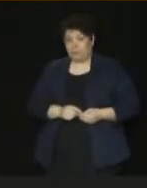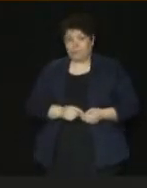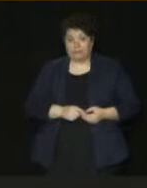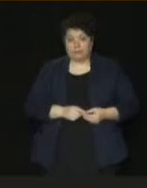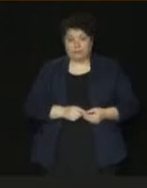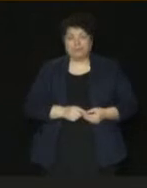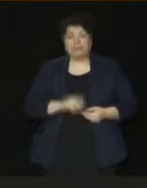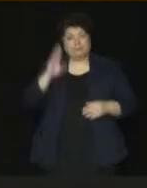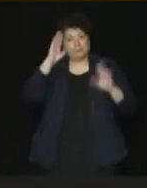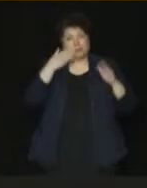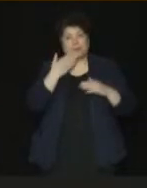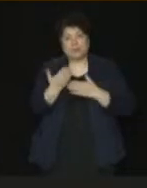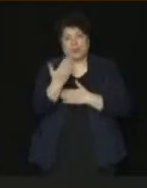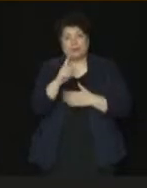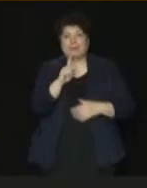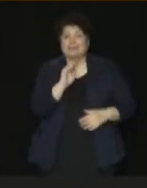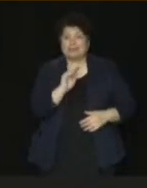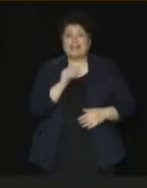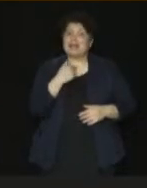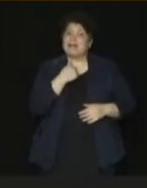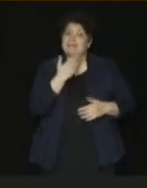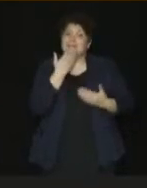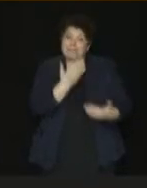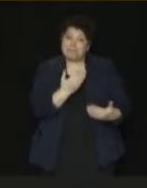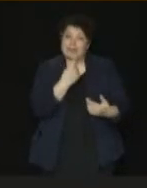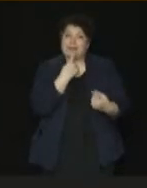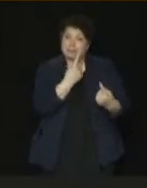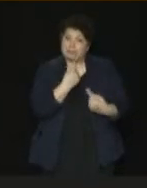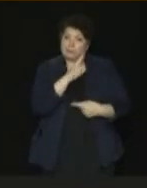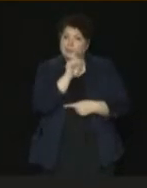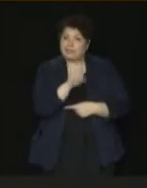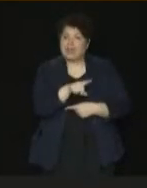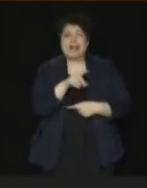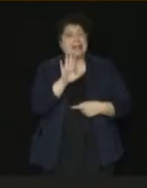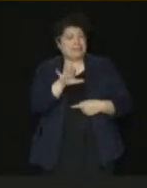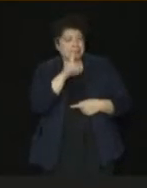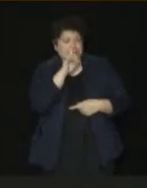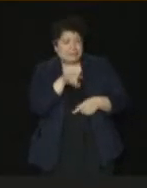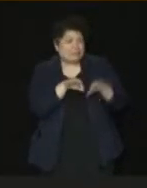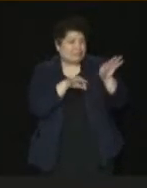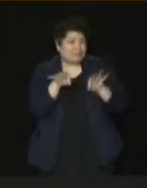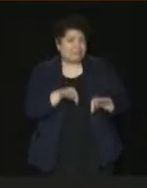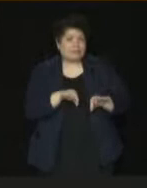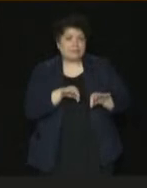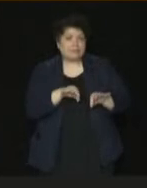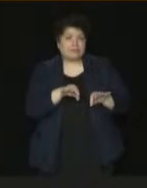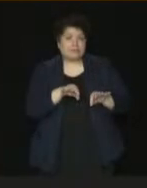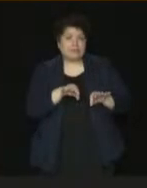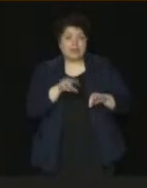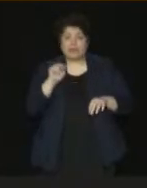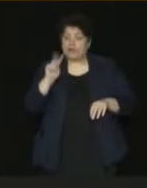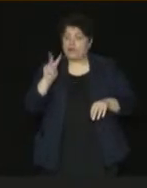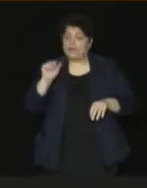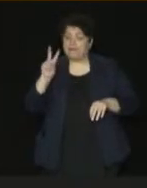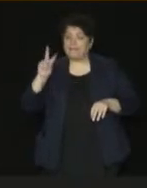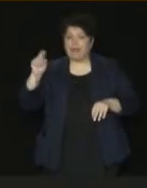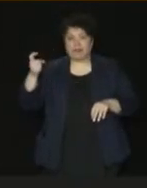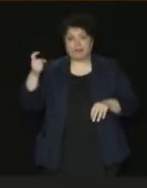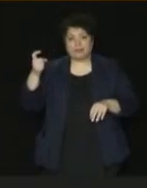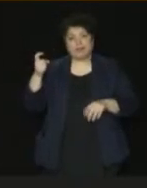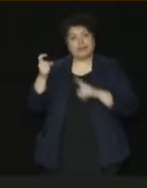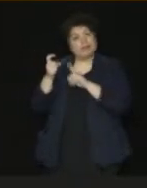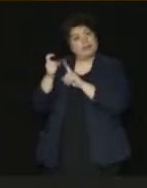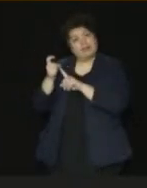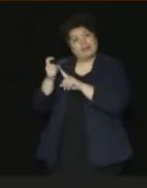Good morning, Prime Minister. Thanks for taking our questions. I'm just wondering if you can explain what role the Novavax vaccine will play at